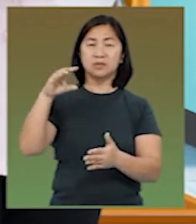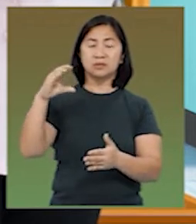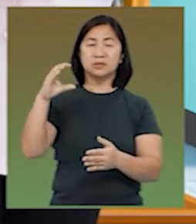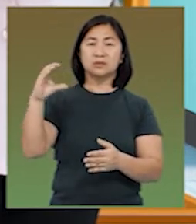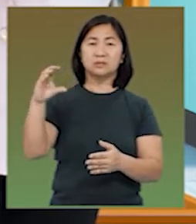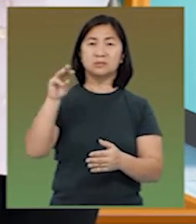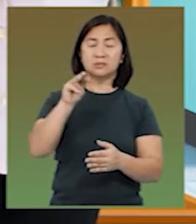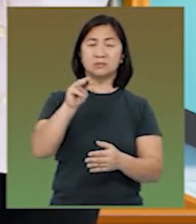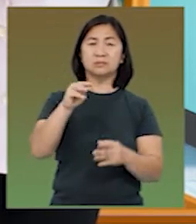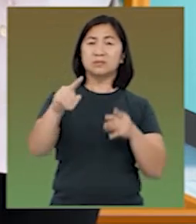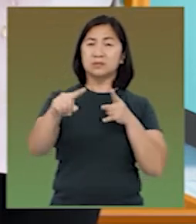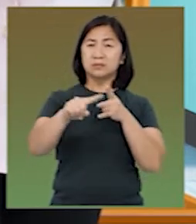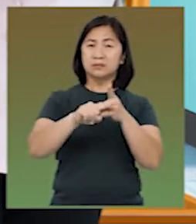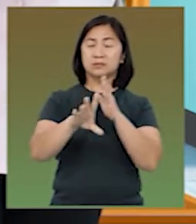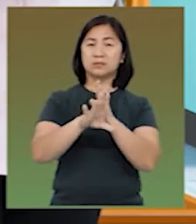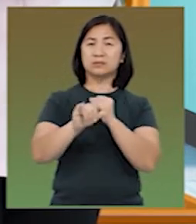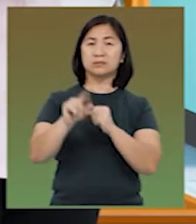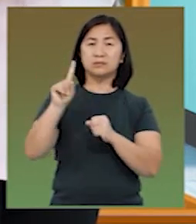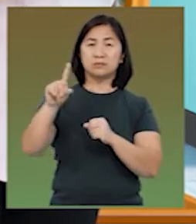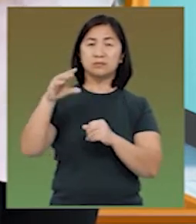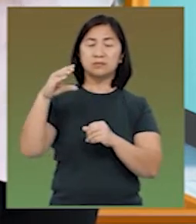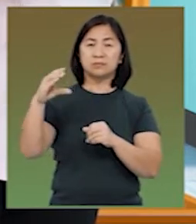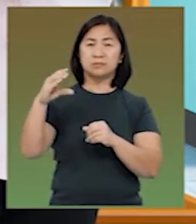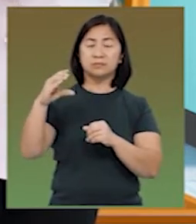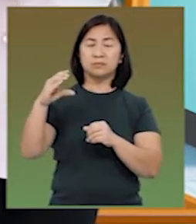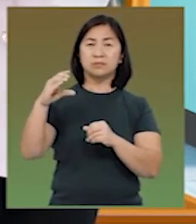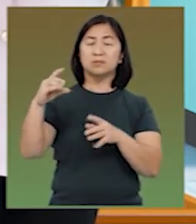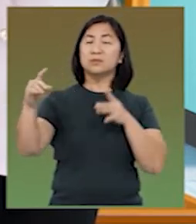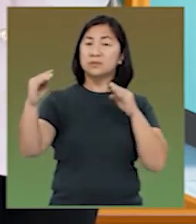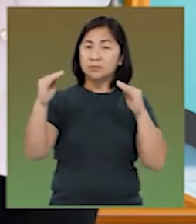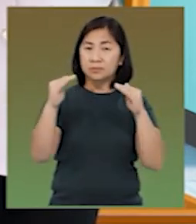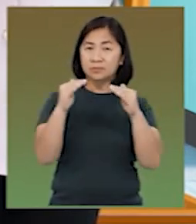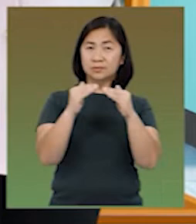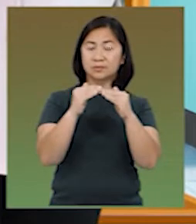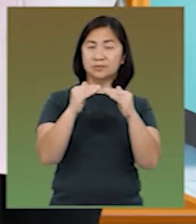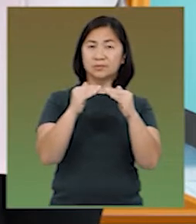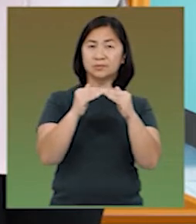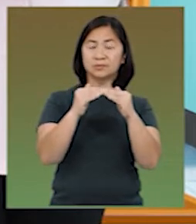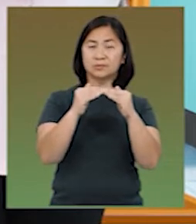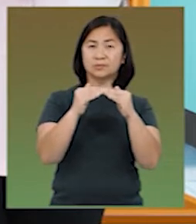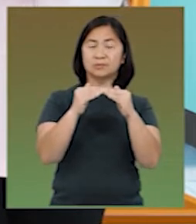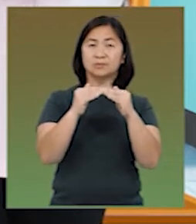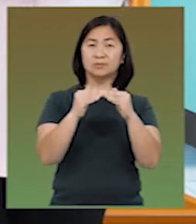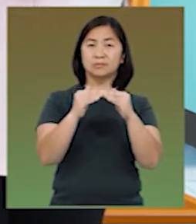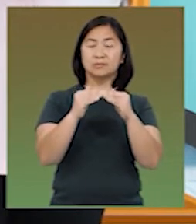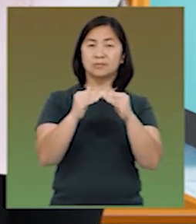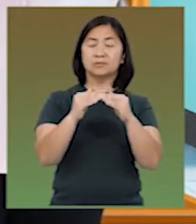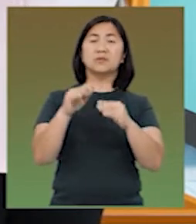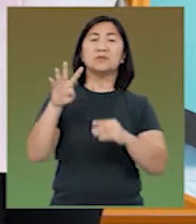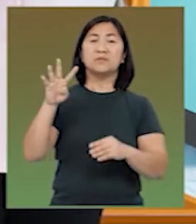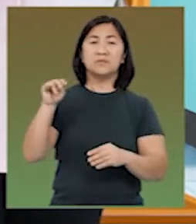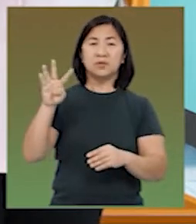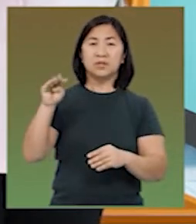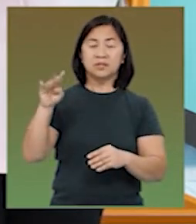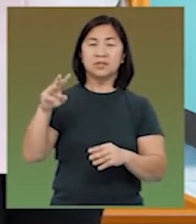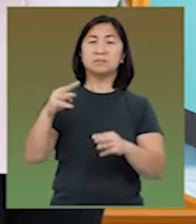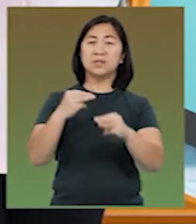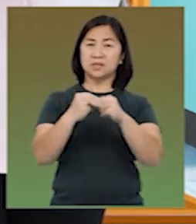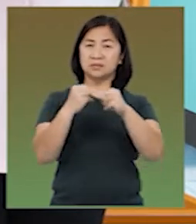1,400 centimeters divided by 100 is equal to 14